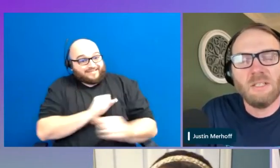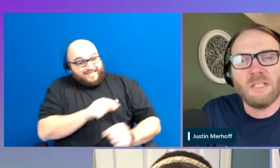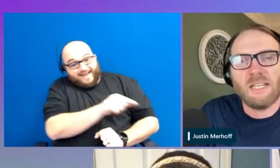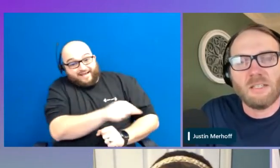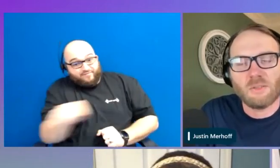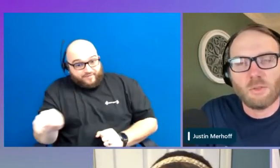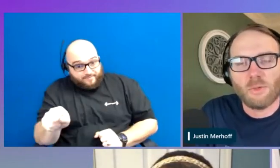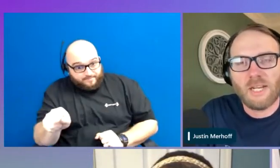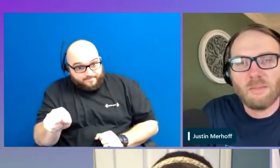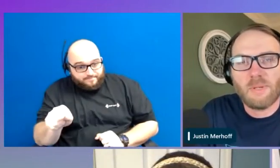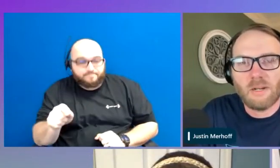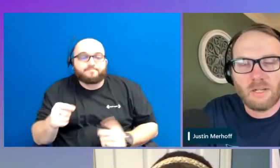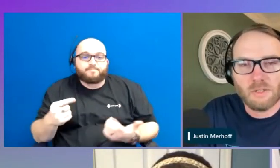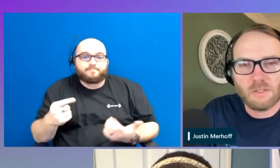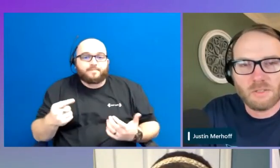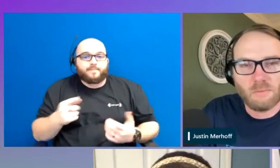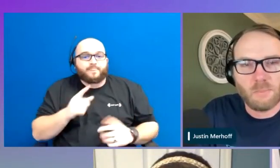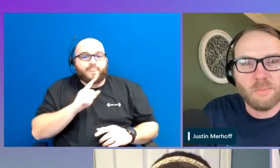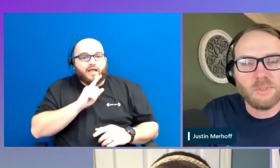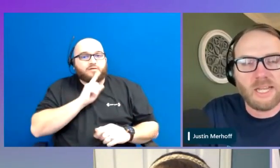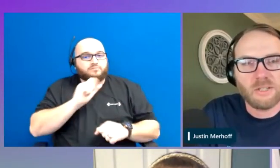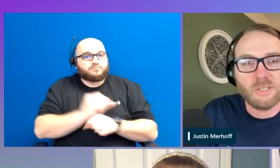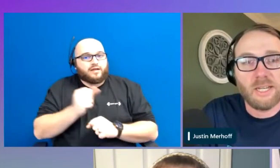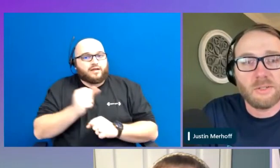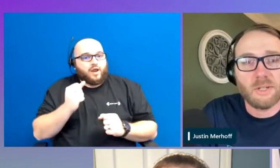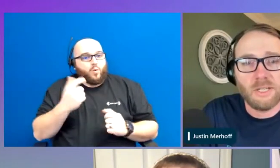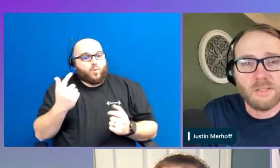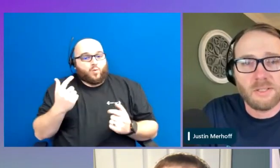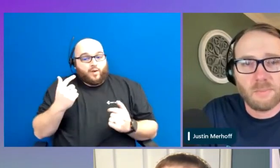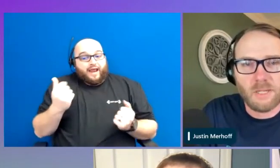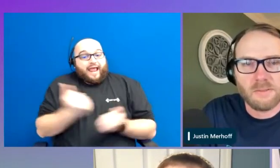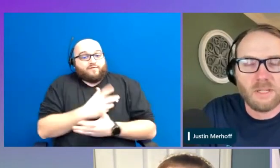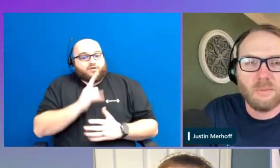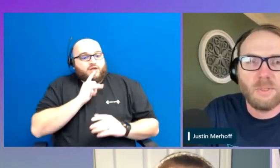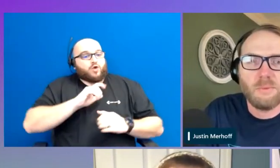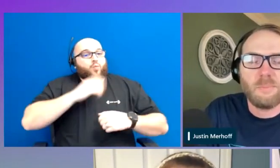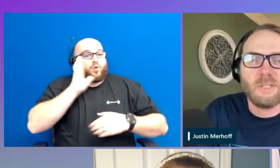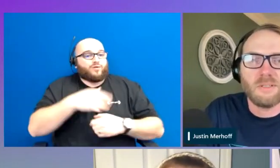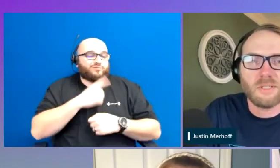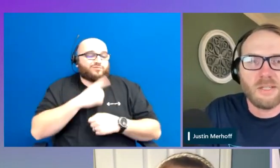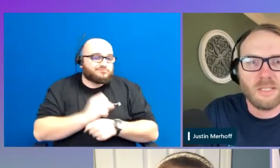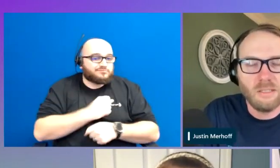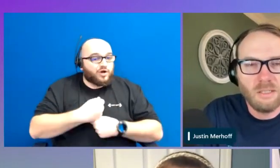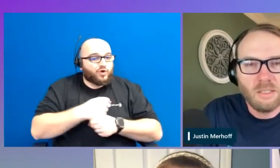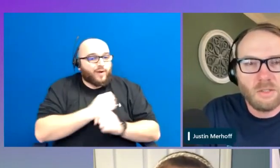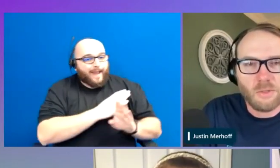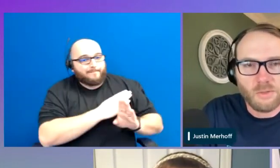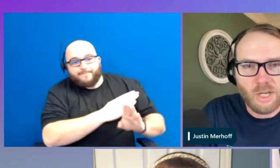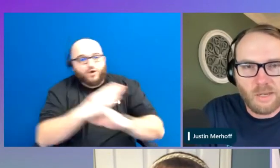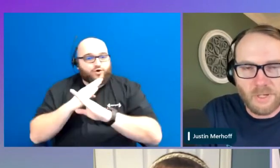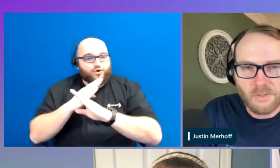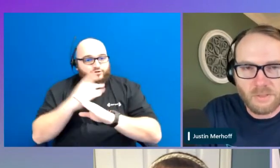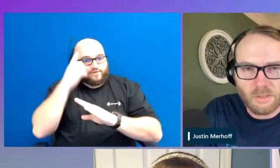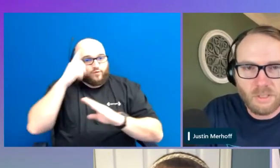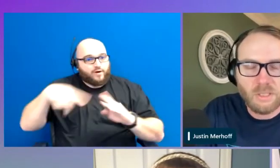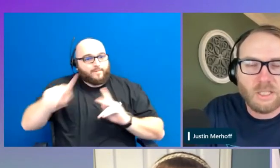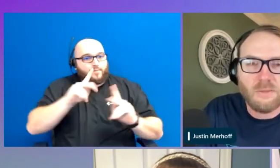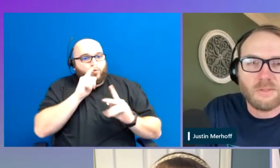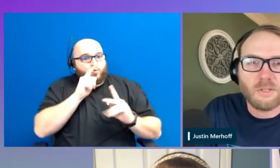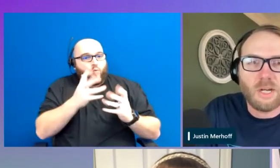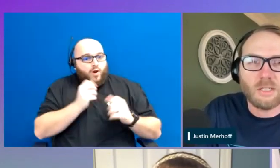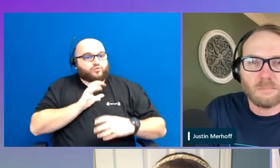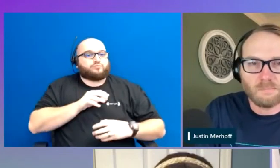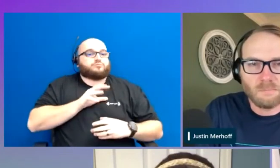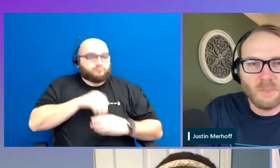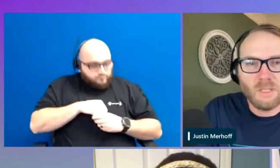and it's creating barriers for people to actually enter into the space. And we will be discussing those topics in